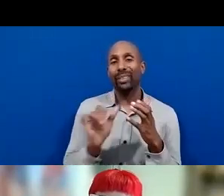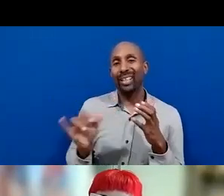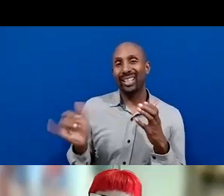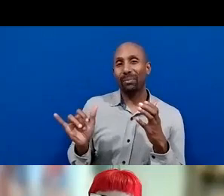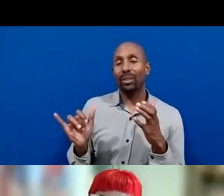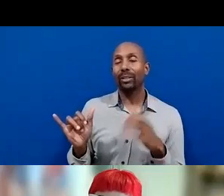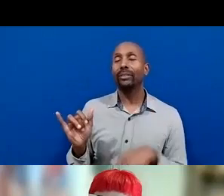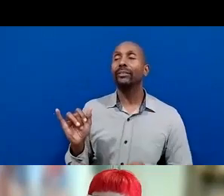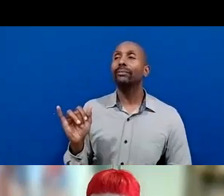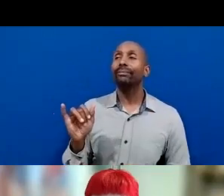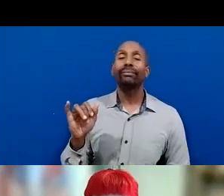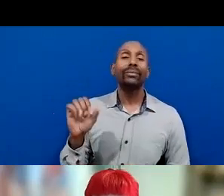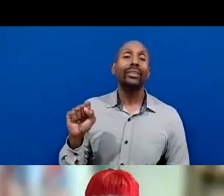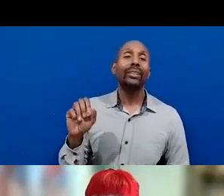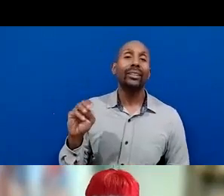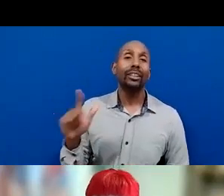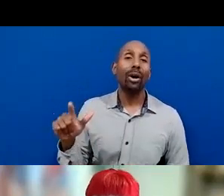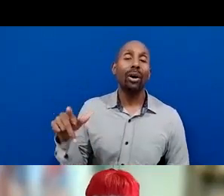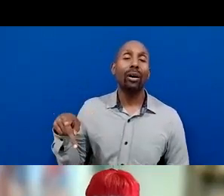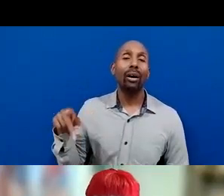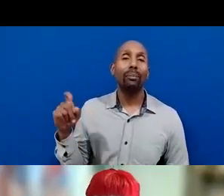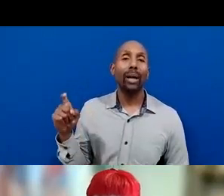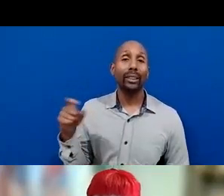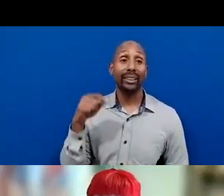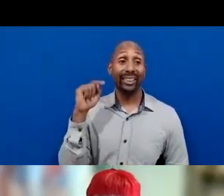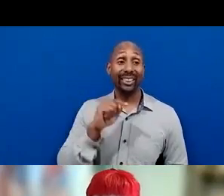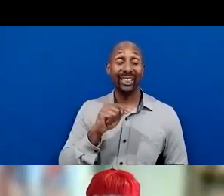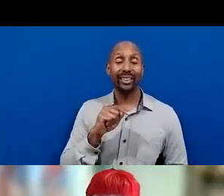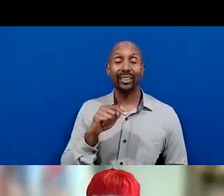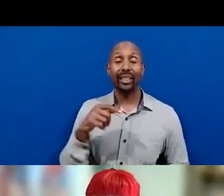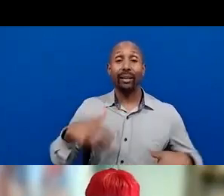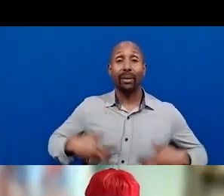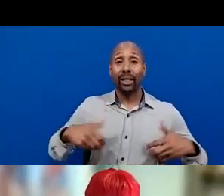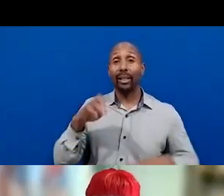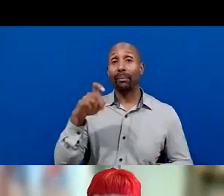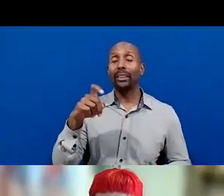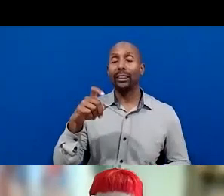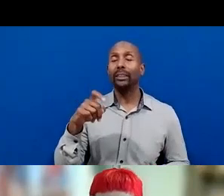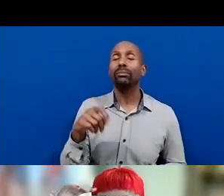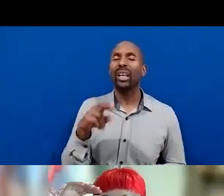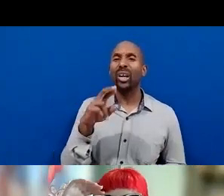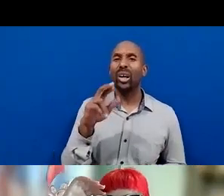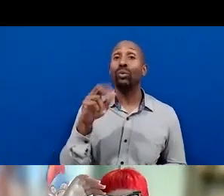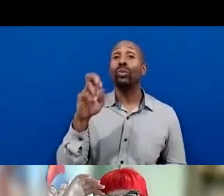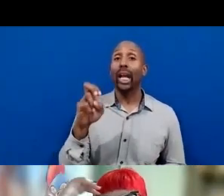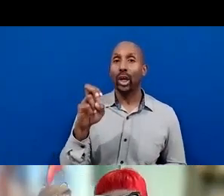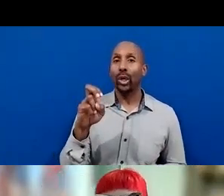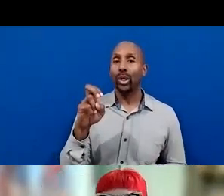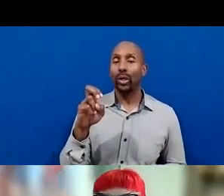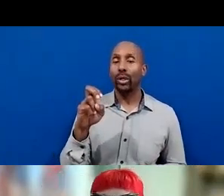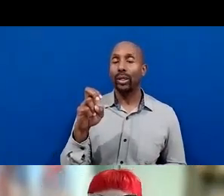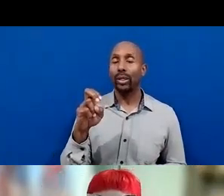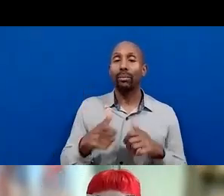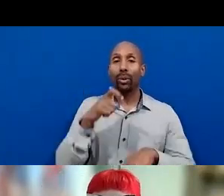So it's a rare viral illness in the U.S. It usually begins